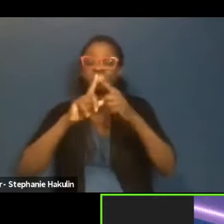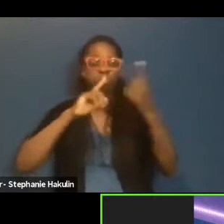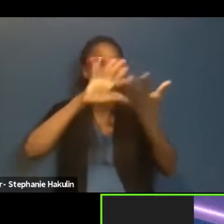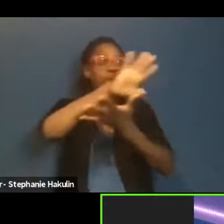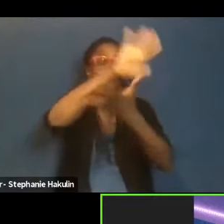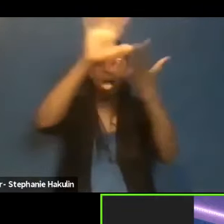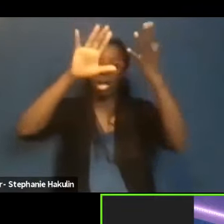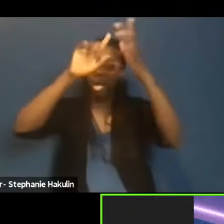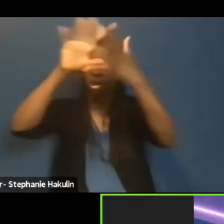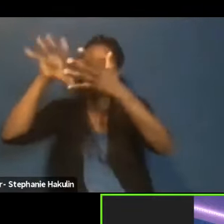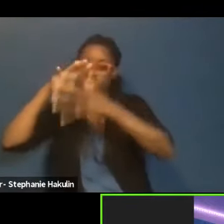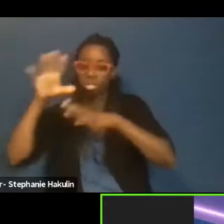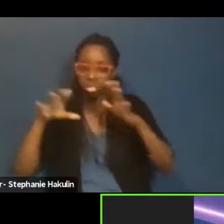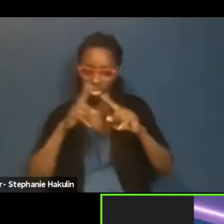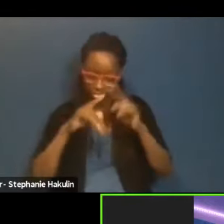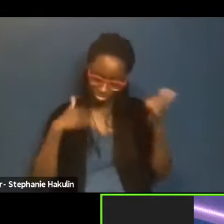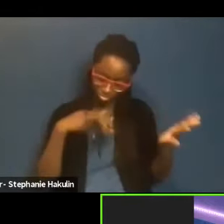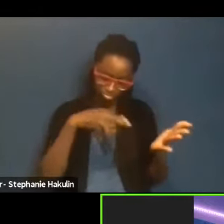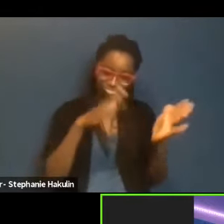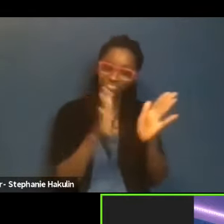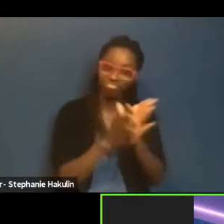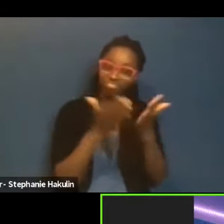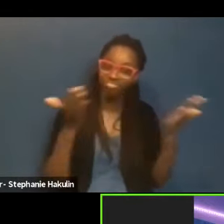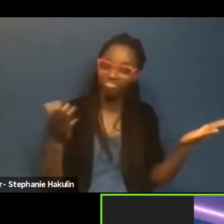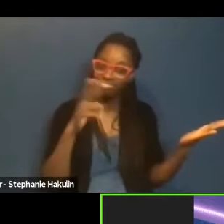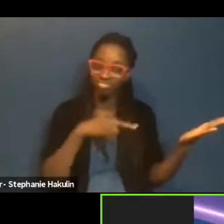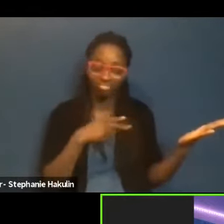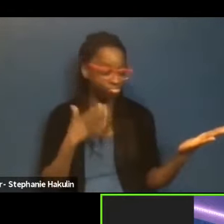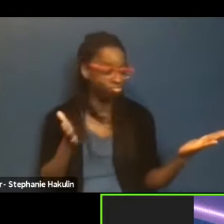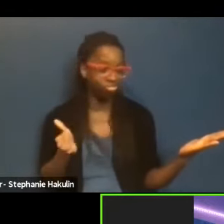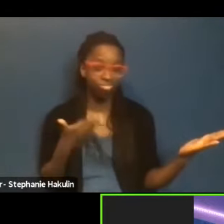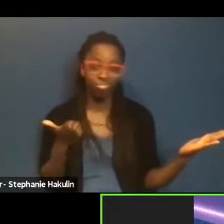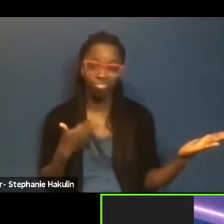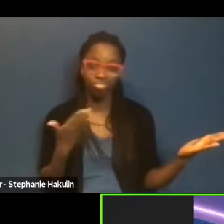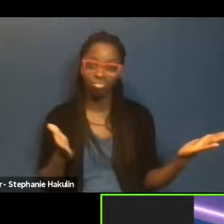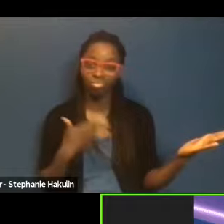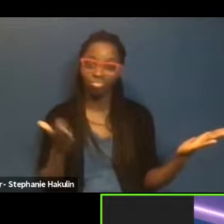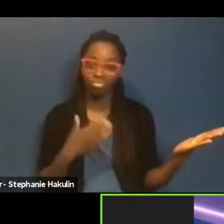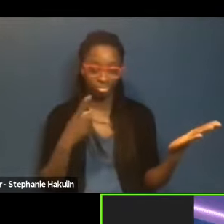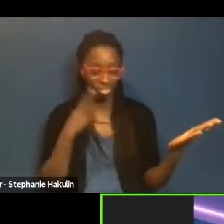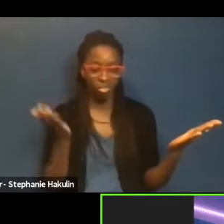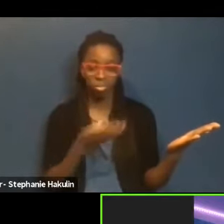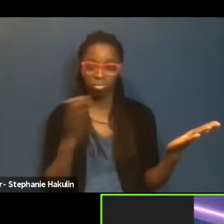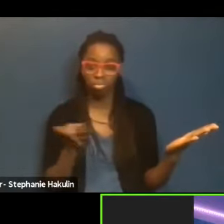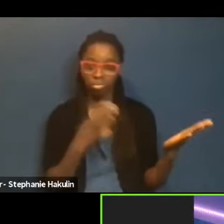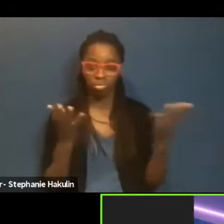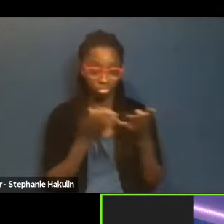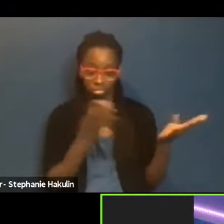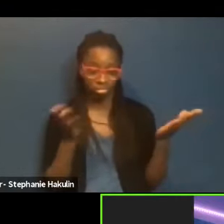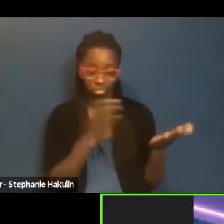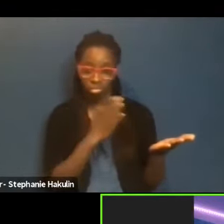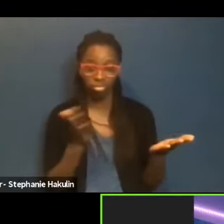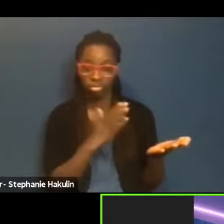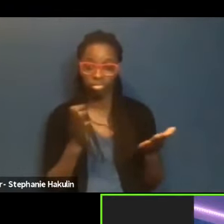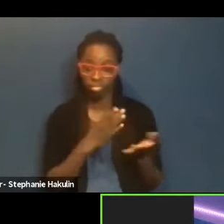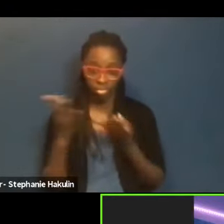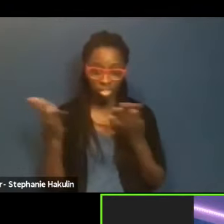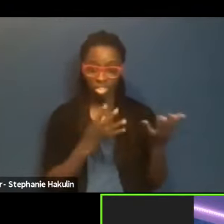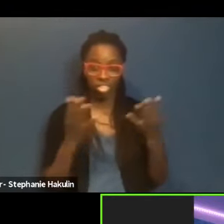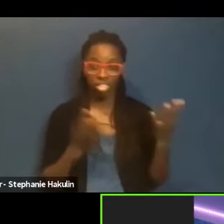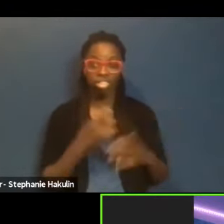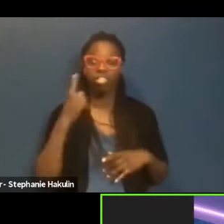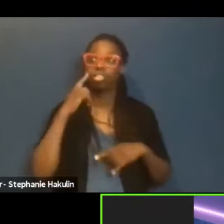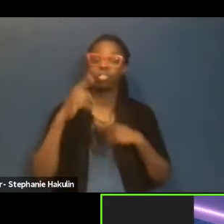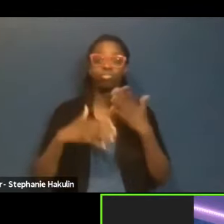A prequel to my life is something that I needed. My body is a substitution. My past life just left me wait to deal with